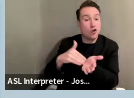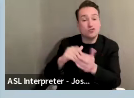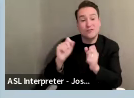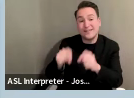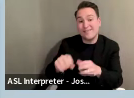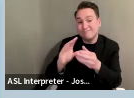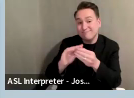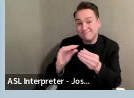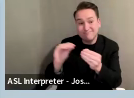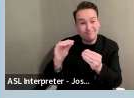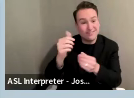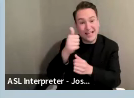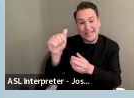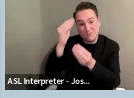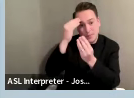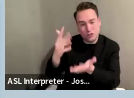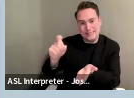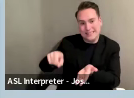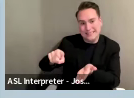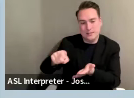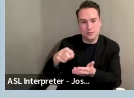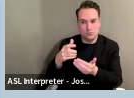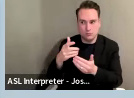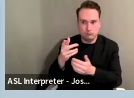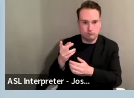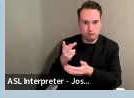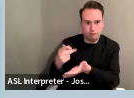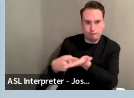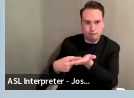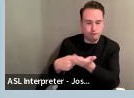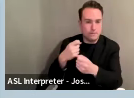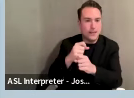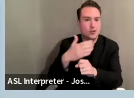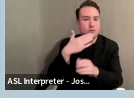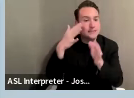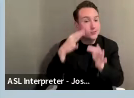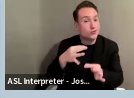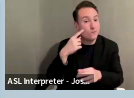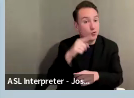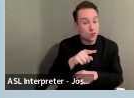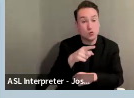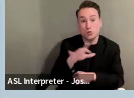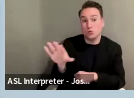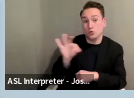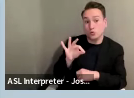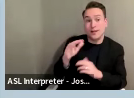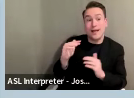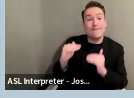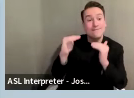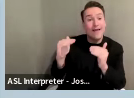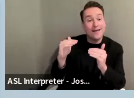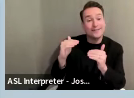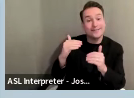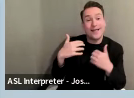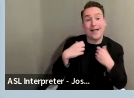share information that they might need to make good decisions for you. So you want someone on that advanced healthcare directive to be someone